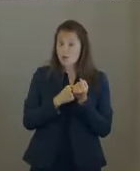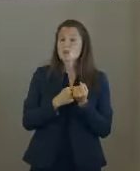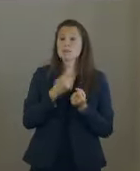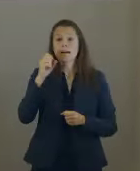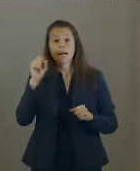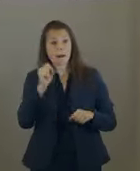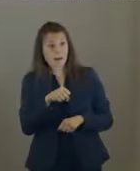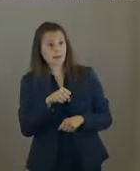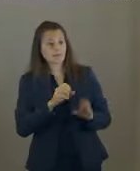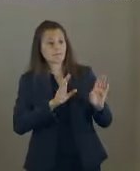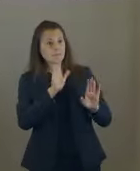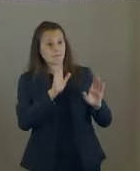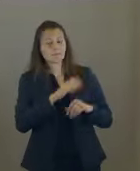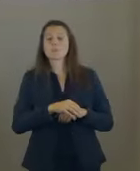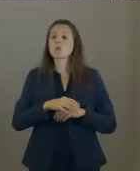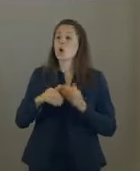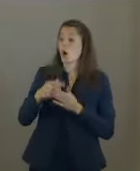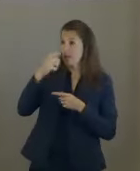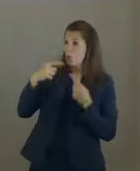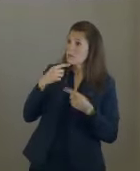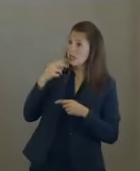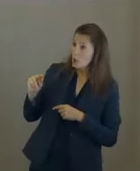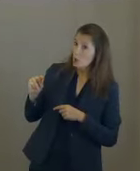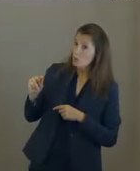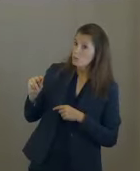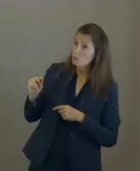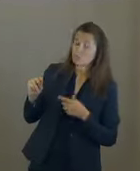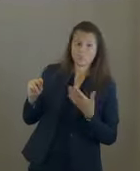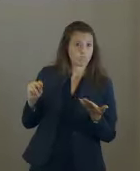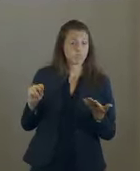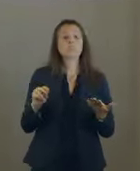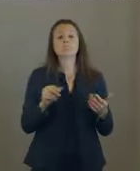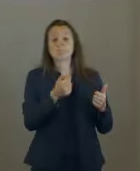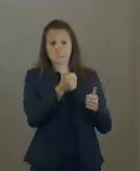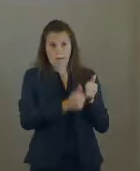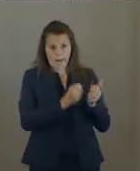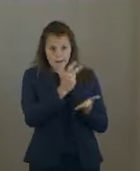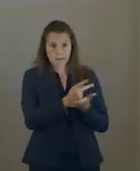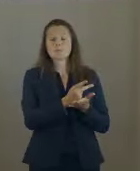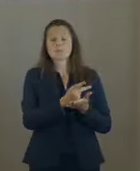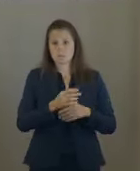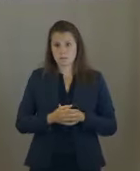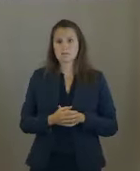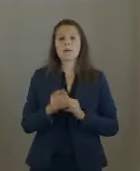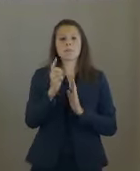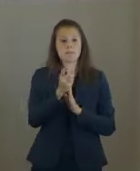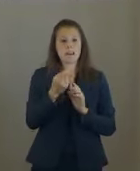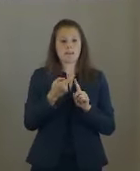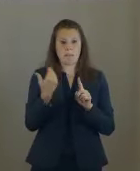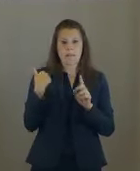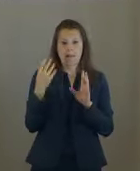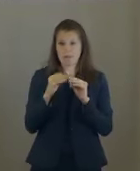aye. Aye. All those opposed will say no. The ayes have it. The motion carries, and the minutes from